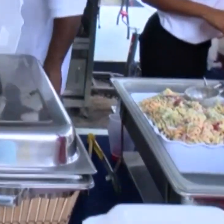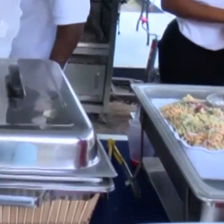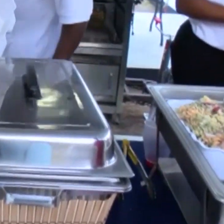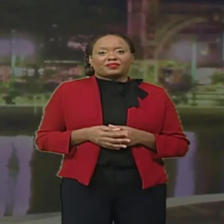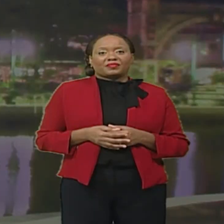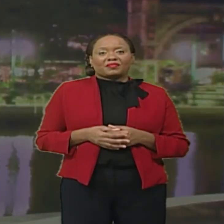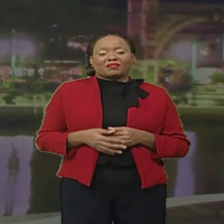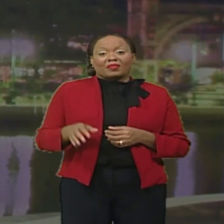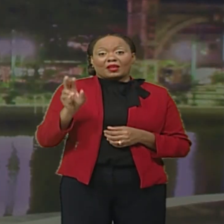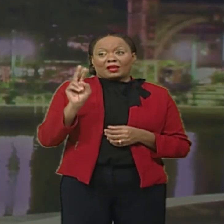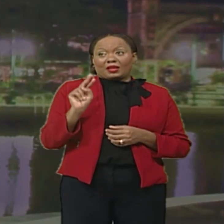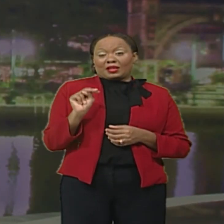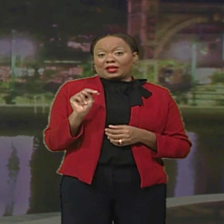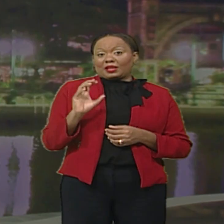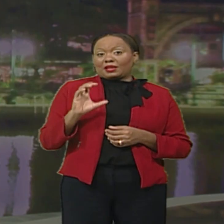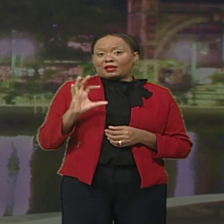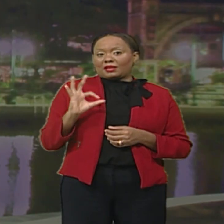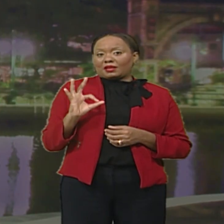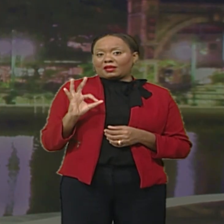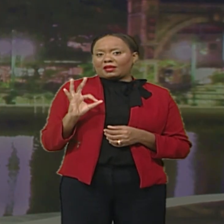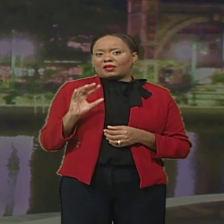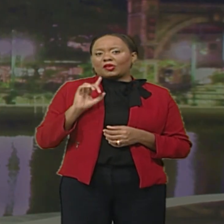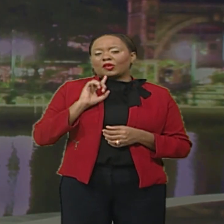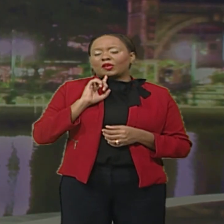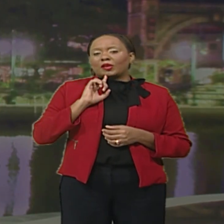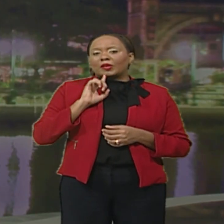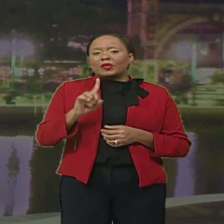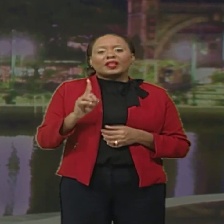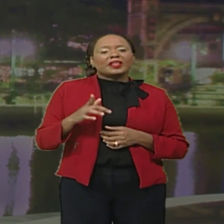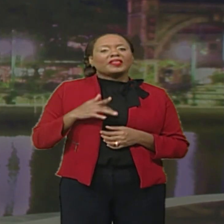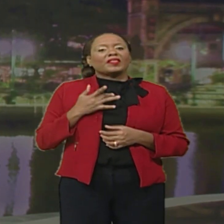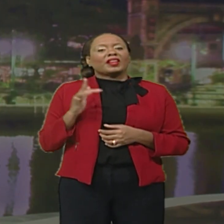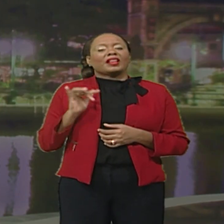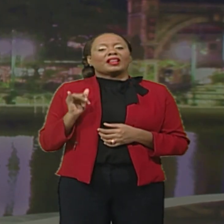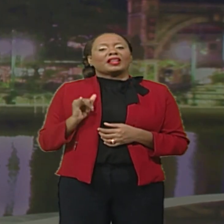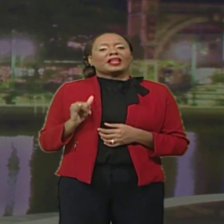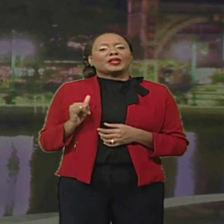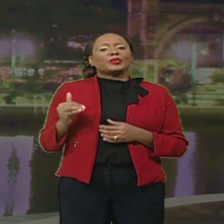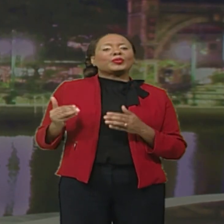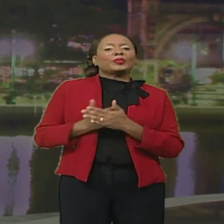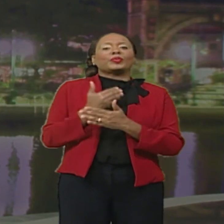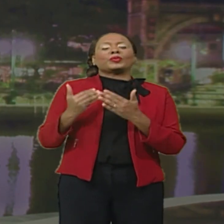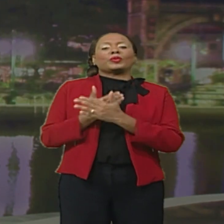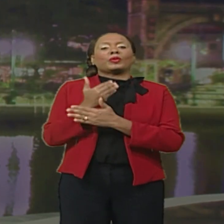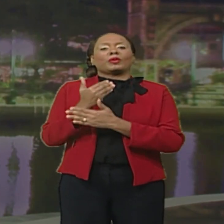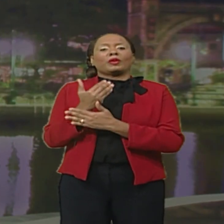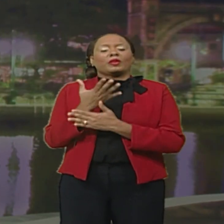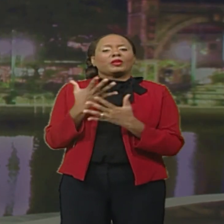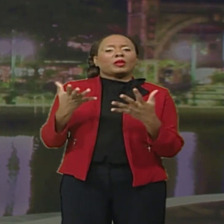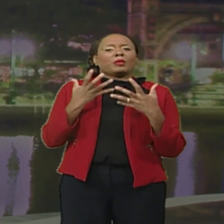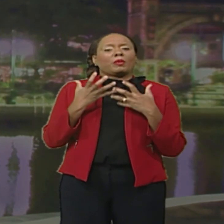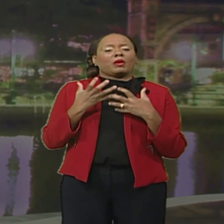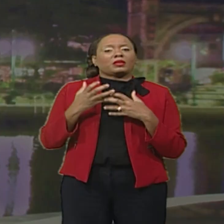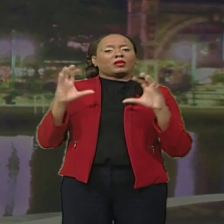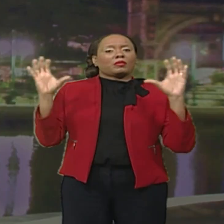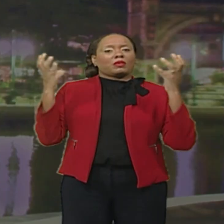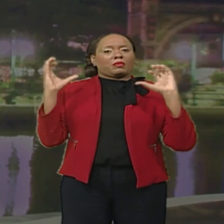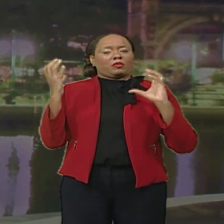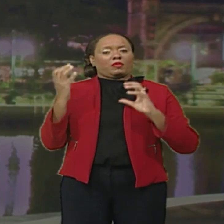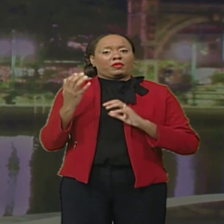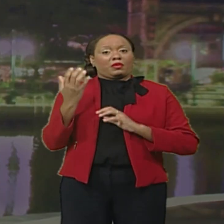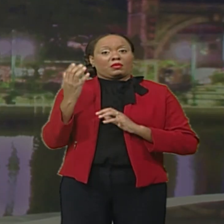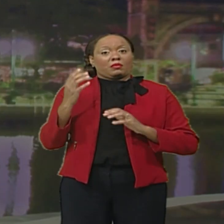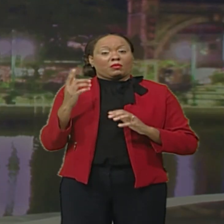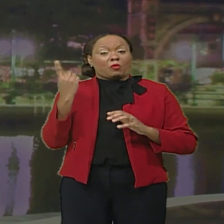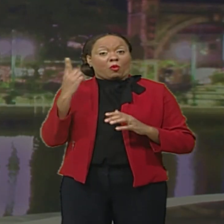News. Thanks, Sharika. The National Cultural Foundation is breathing fresh life into one of their long-standing events on their